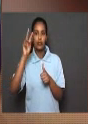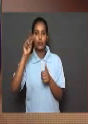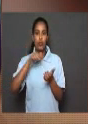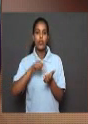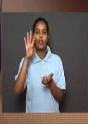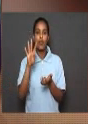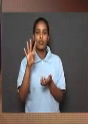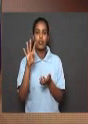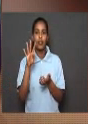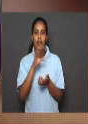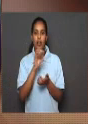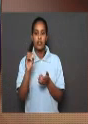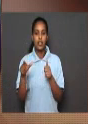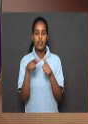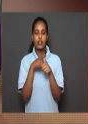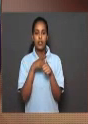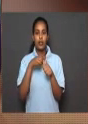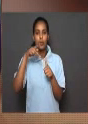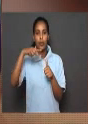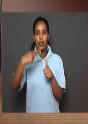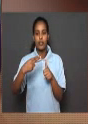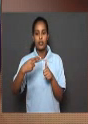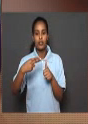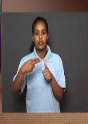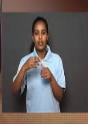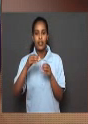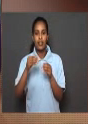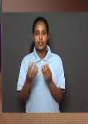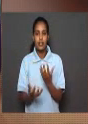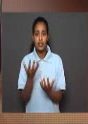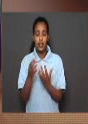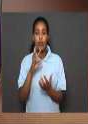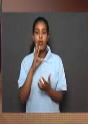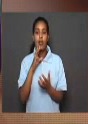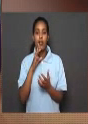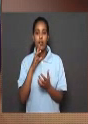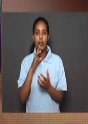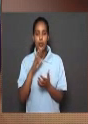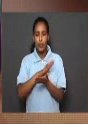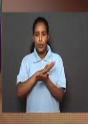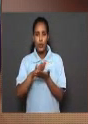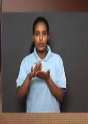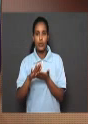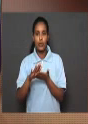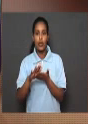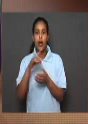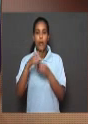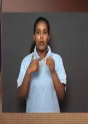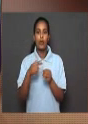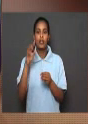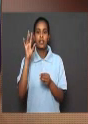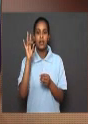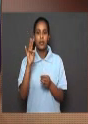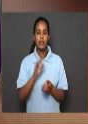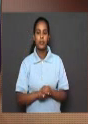2.4, and the initial pH of distilled water, assuming it is pure, is about